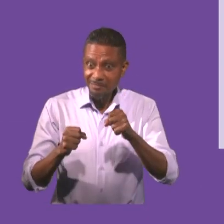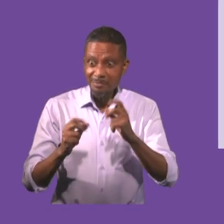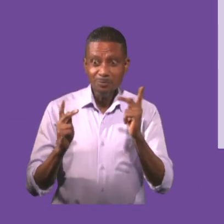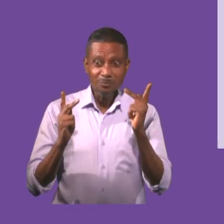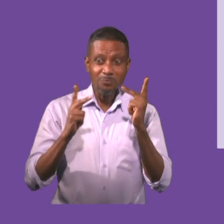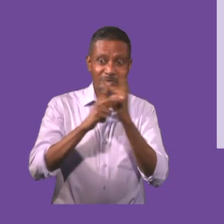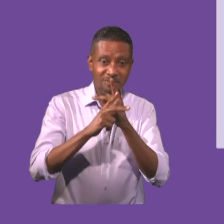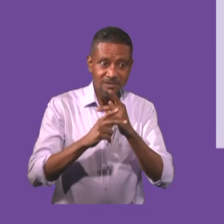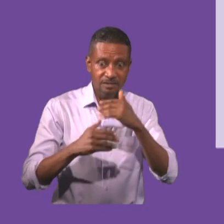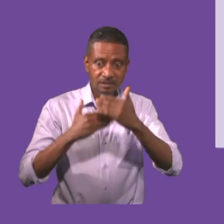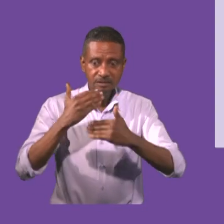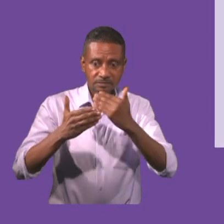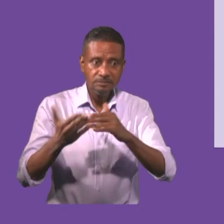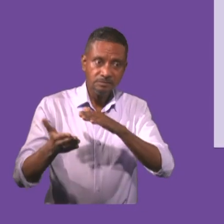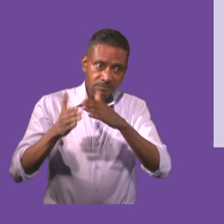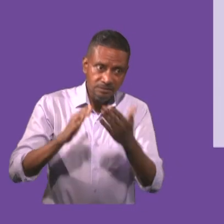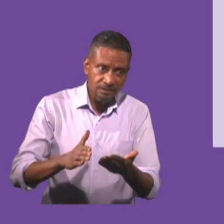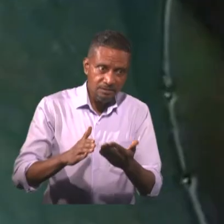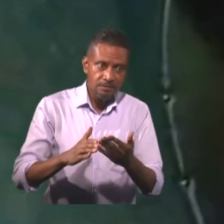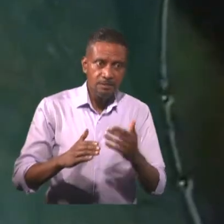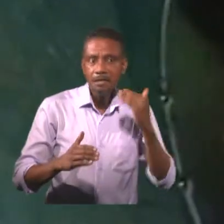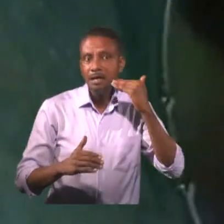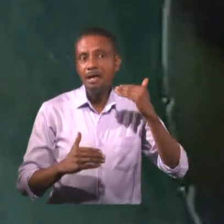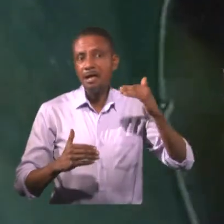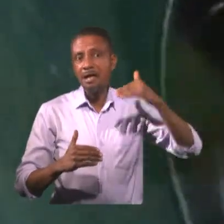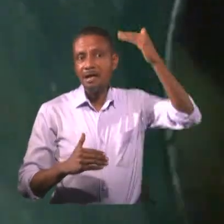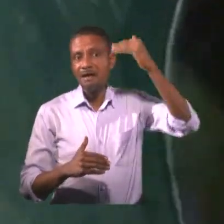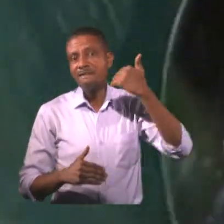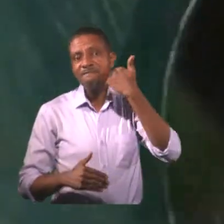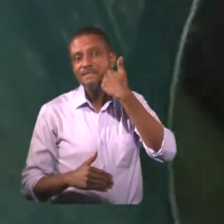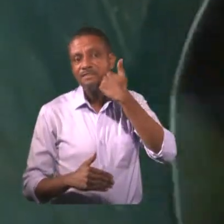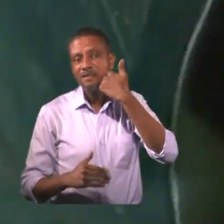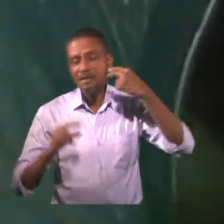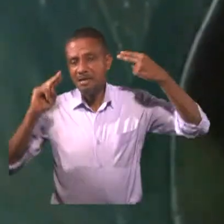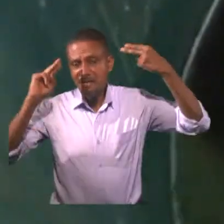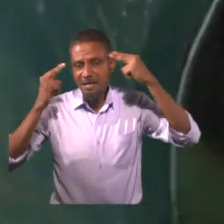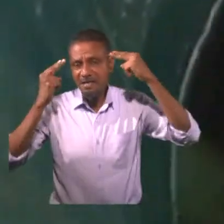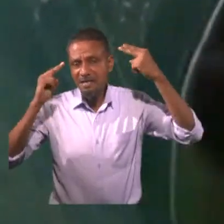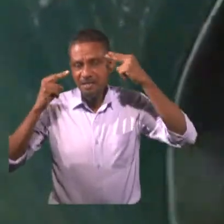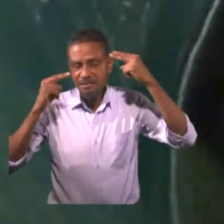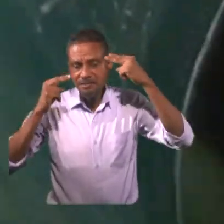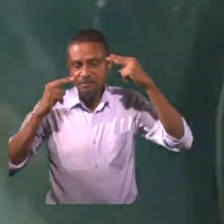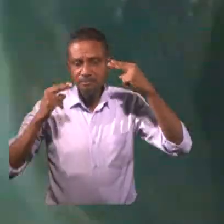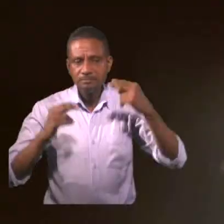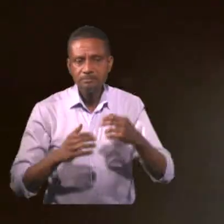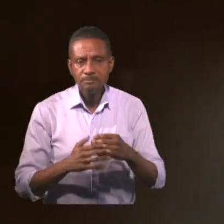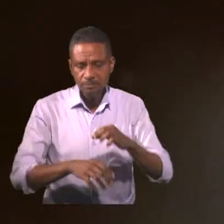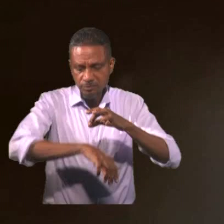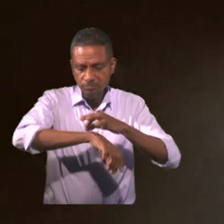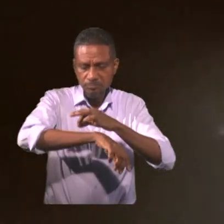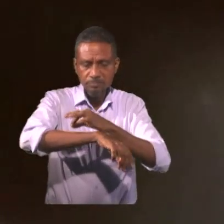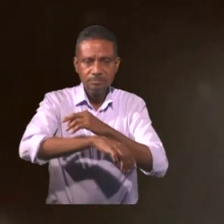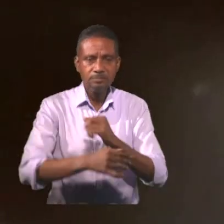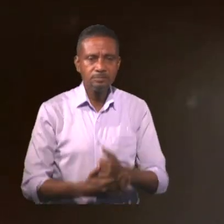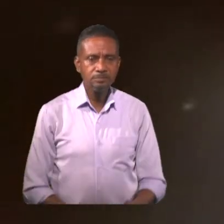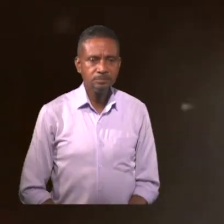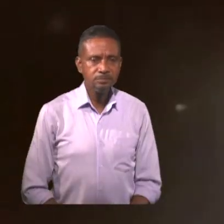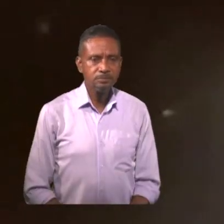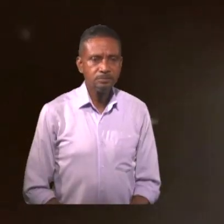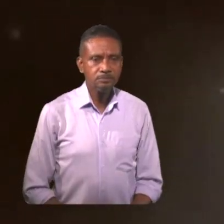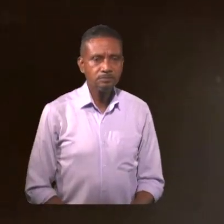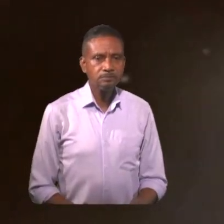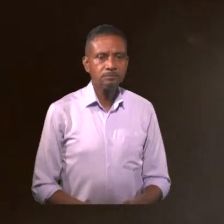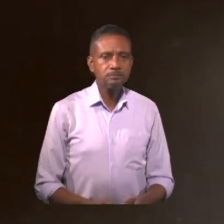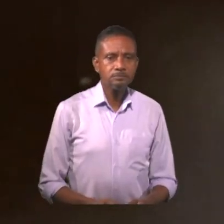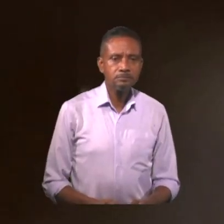headache, body aches, nausea, and rash. Prevention and control of dengue is highly dependent on vector